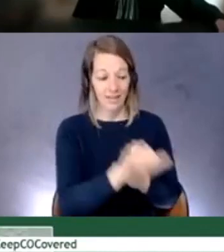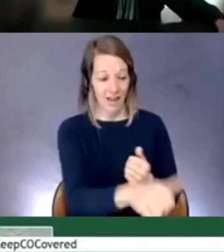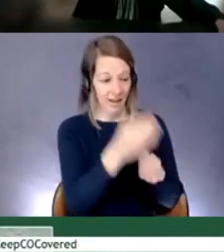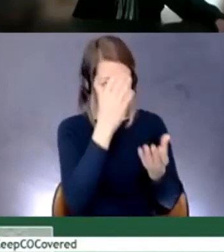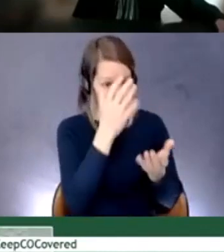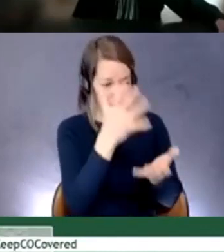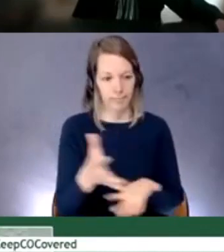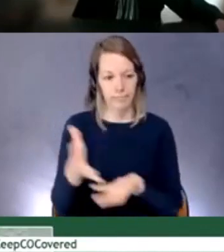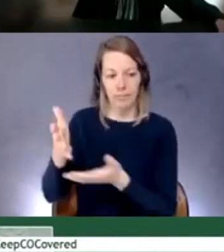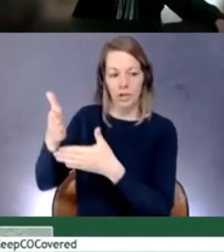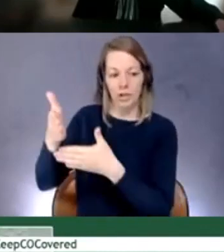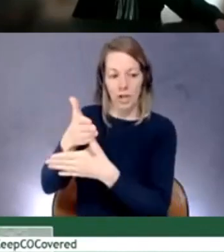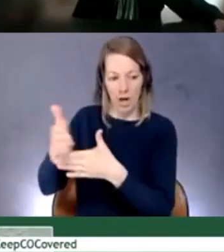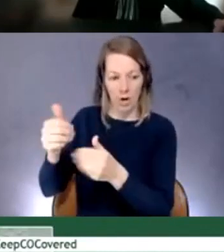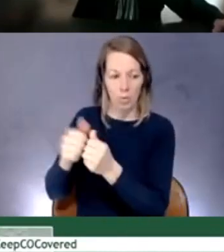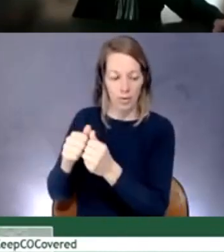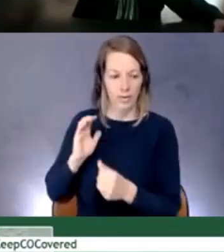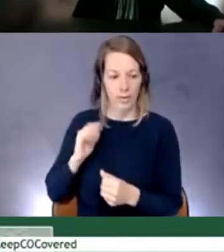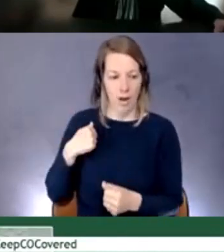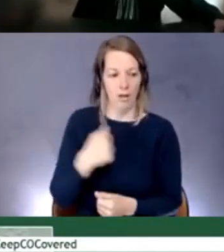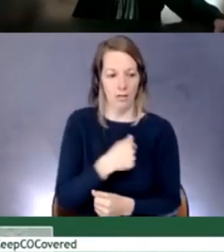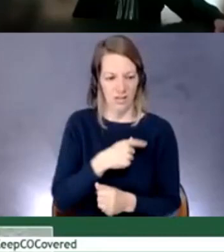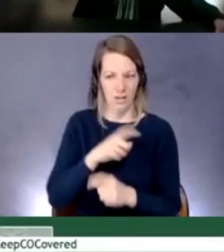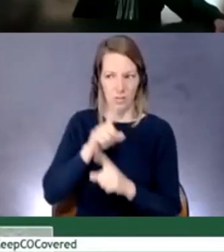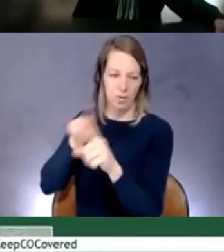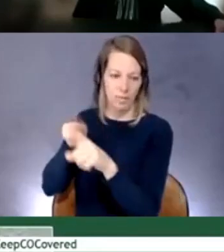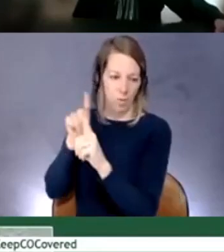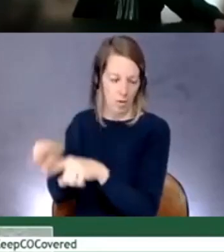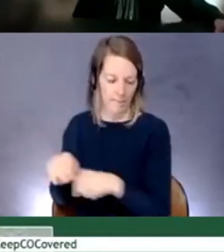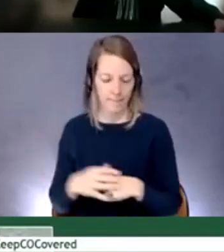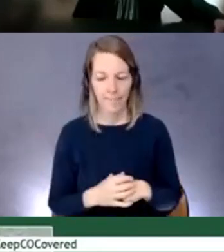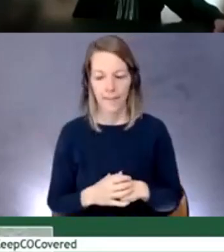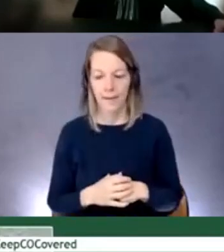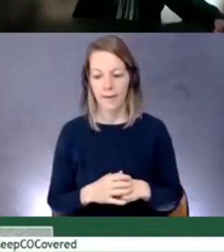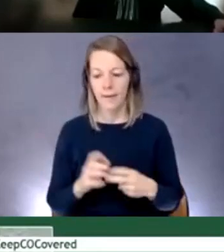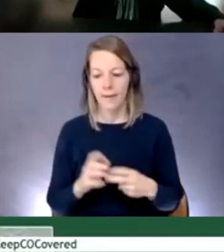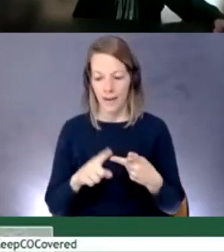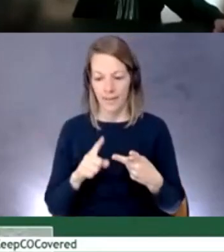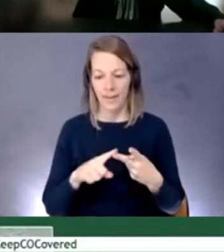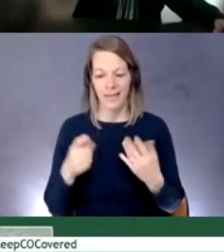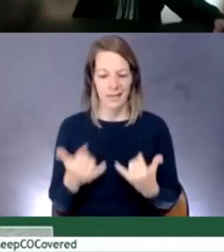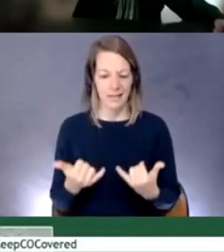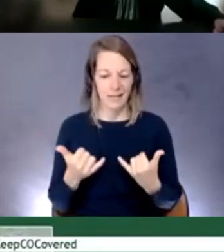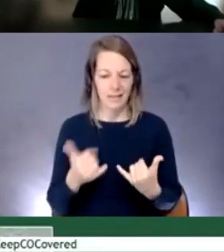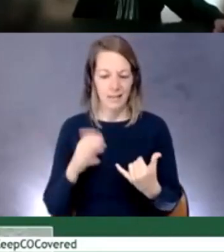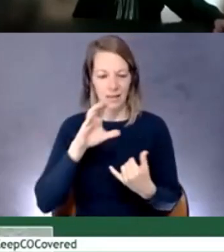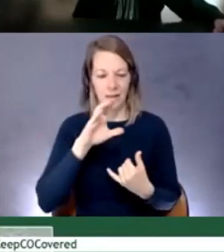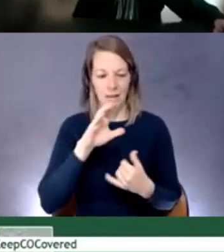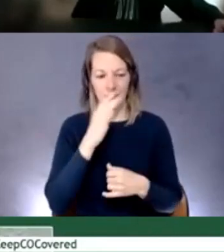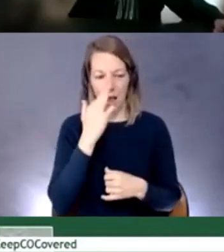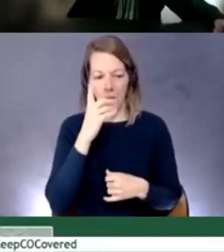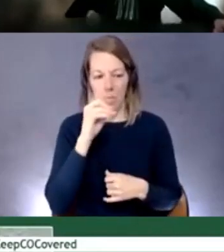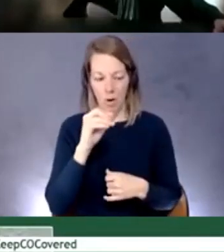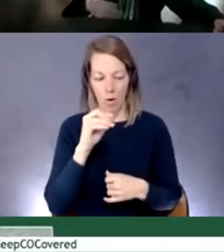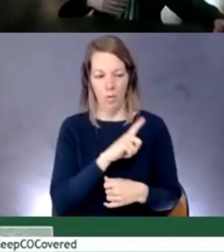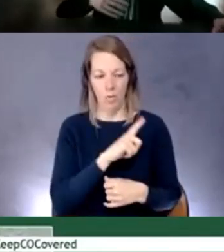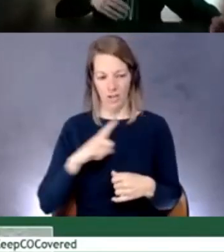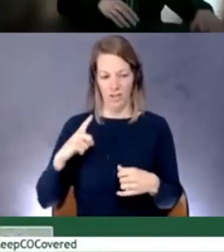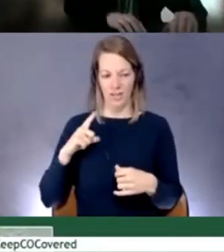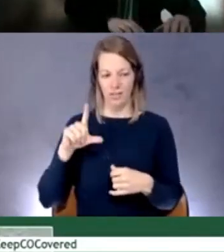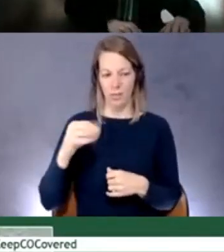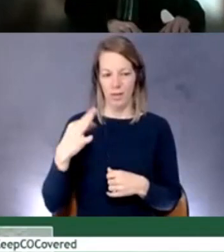of the existing legislation, and we report on that, as well as under the existing Colorado legislation from